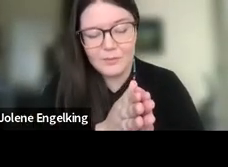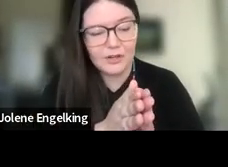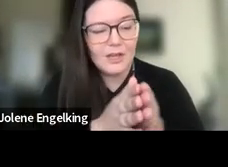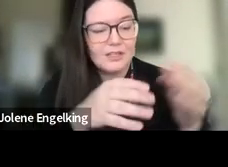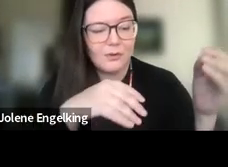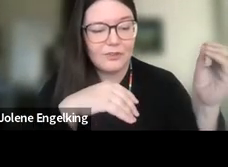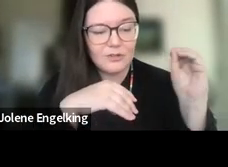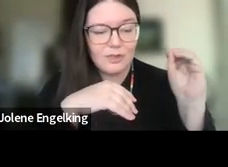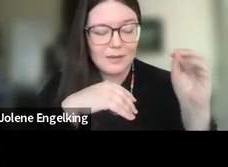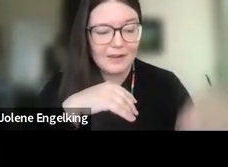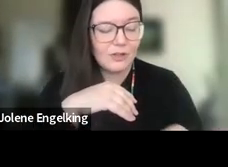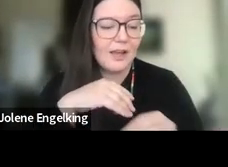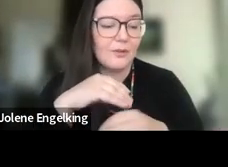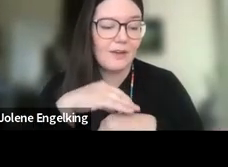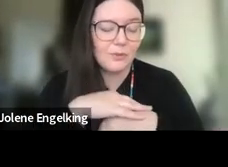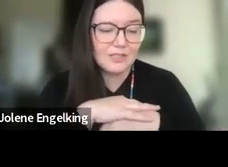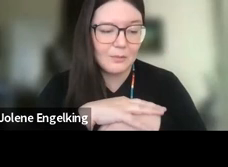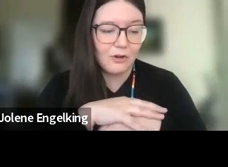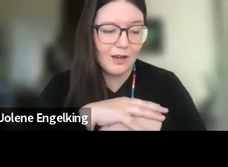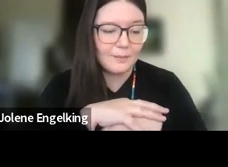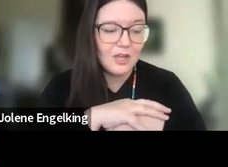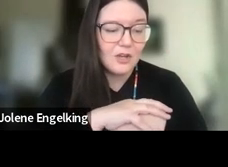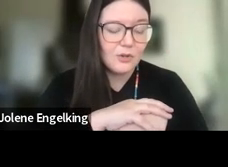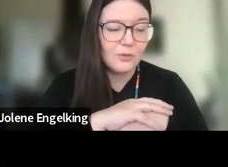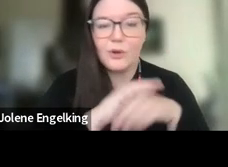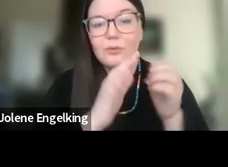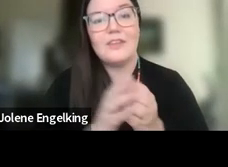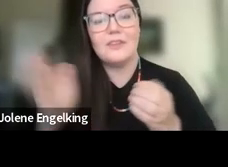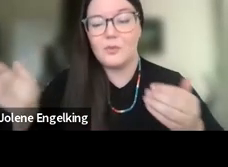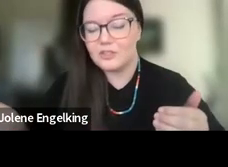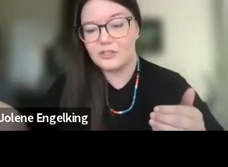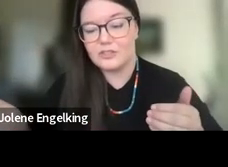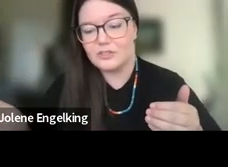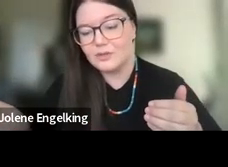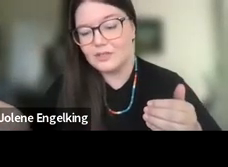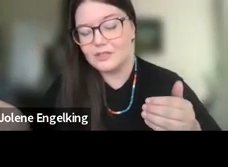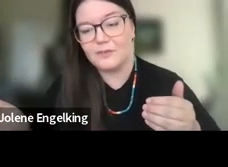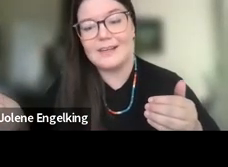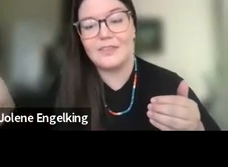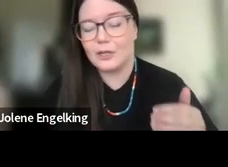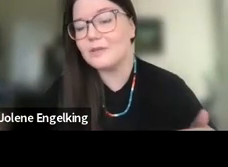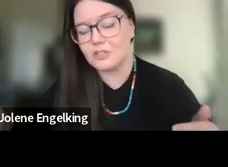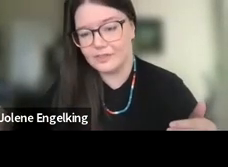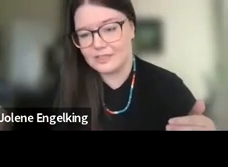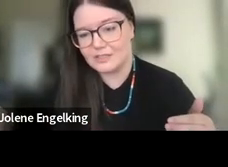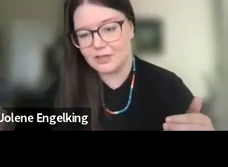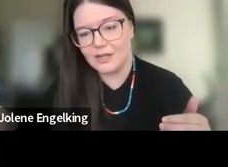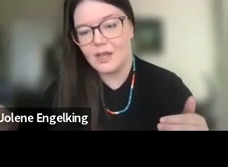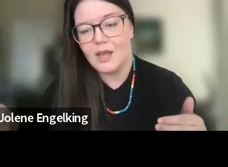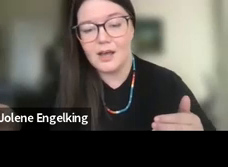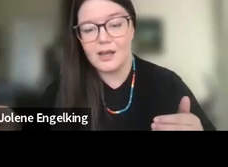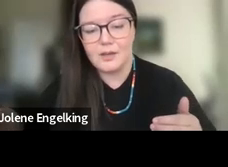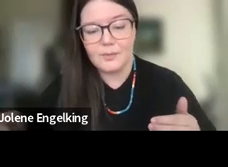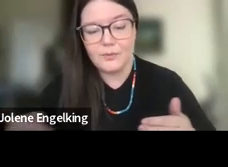shapes the framework. So if they're housed within behavioral health, often we're seeing programs who the only thing that they want to turn to is providing therapy services,